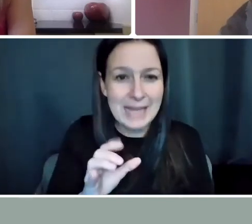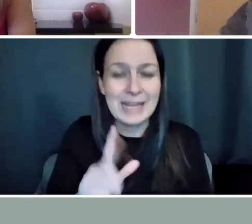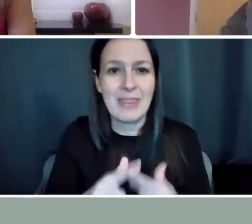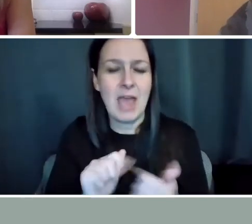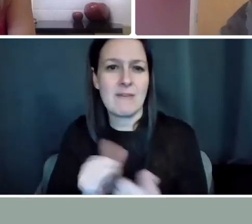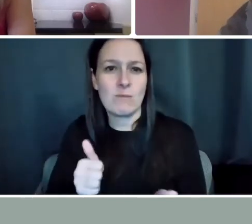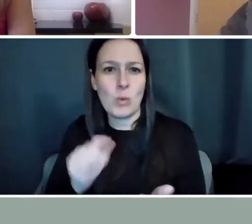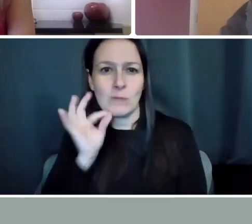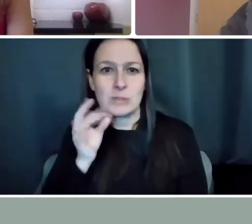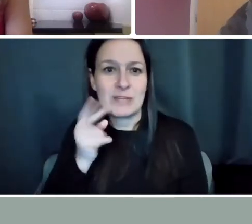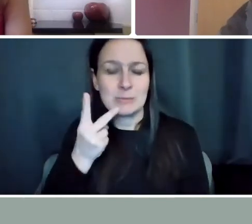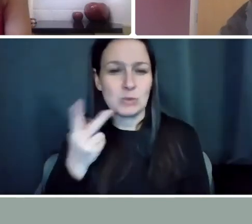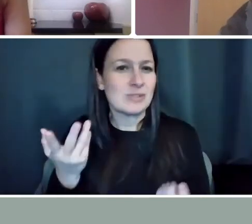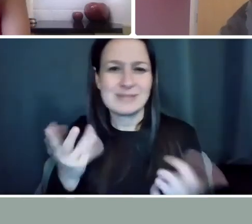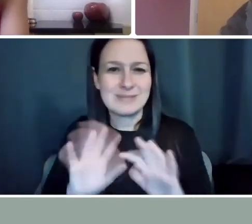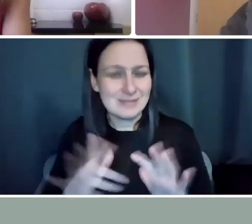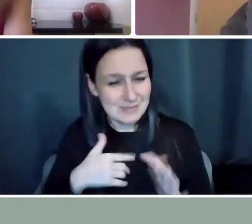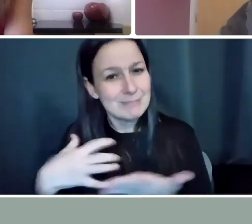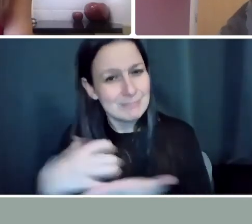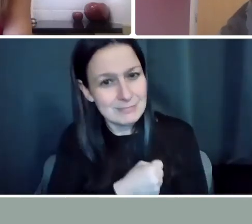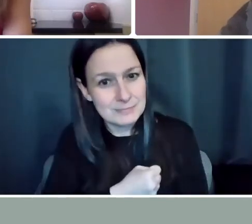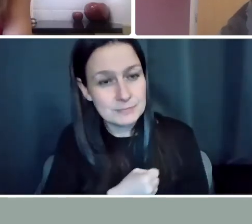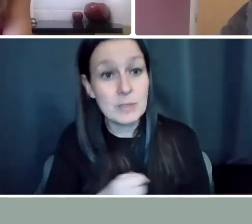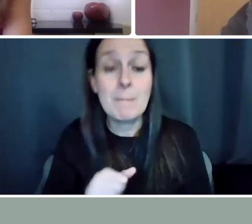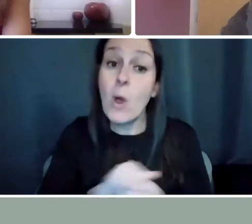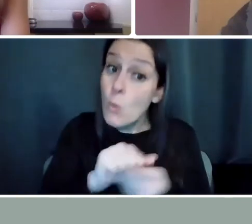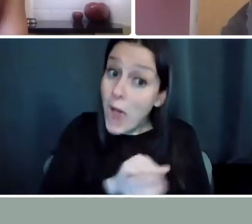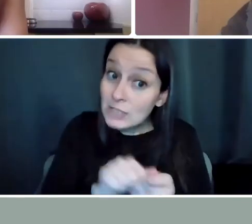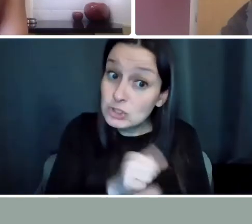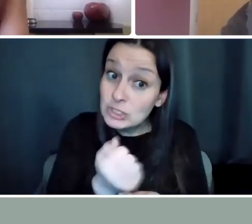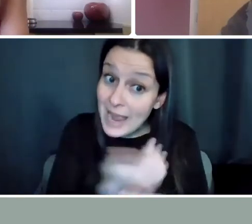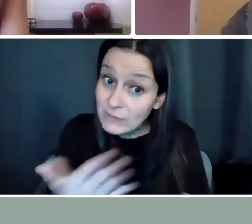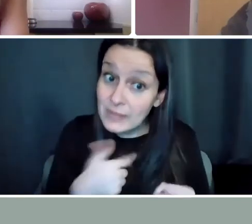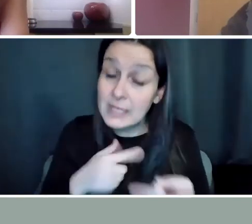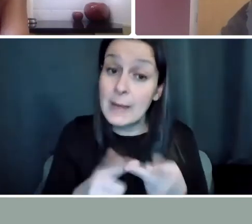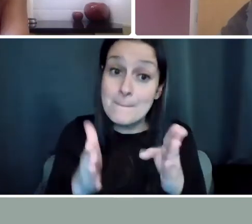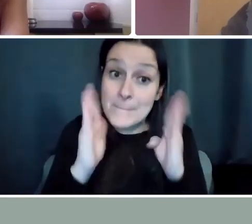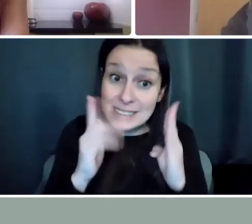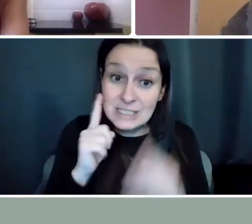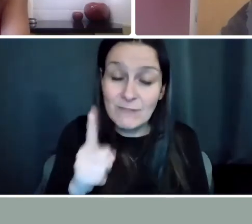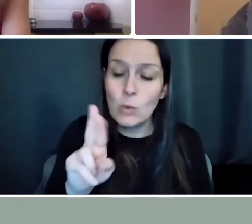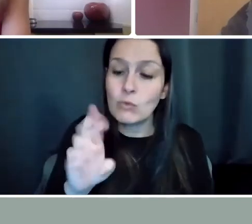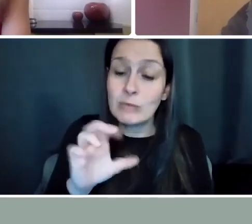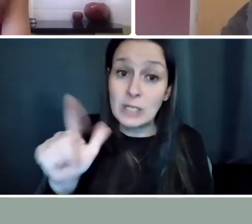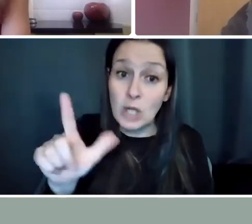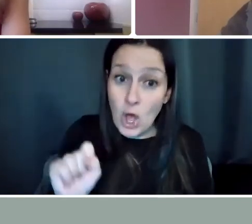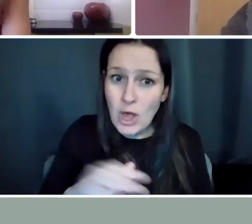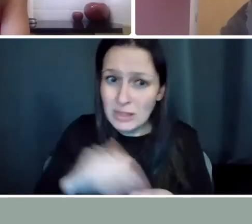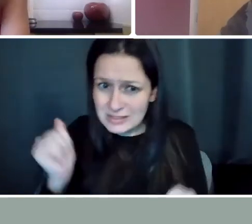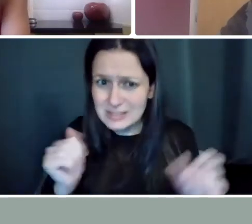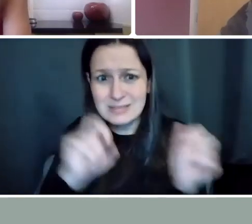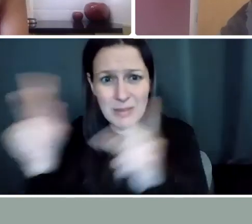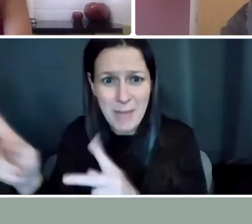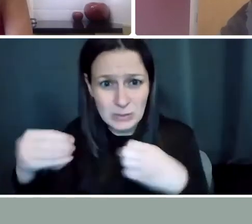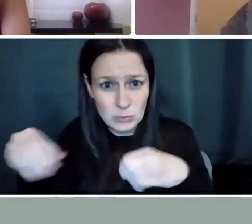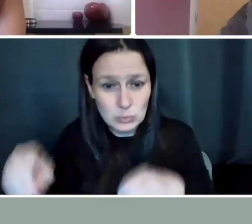avoiding fruits and vegetables because they're not necessarily organic. But you want to wash everything. You want to pay attention for like recalls. You know,